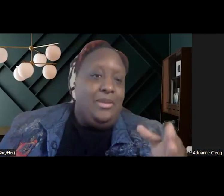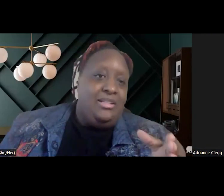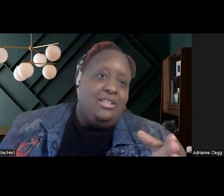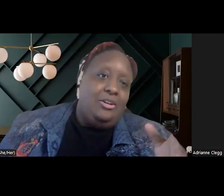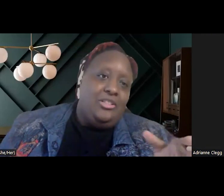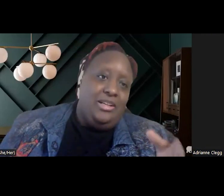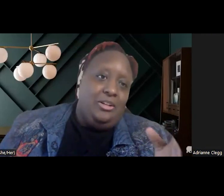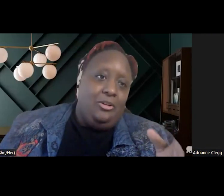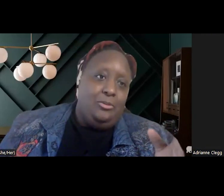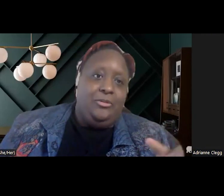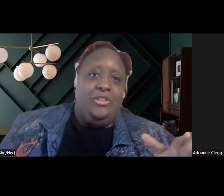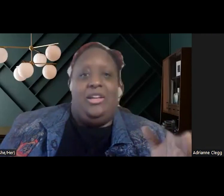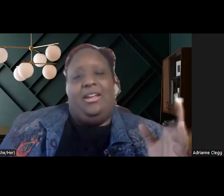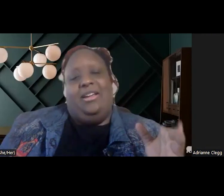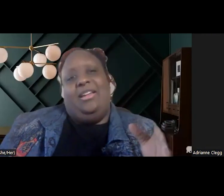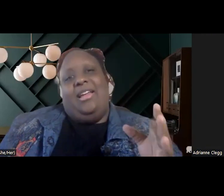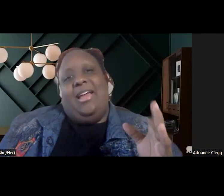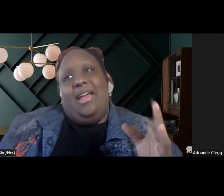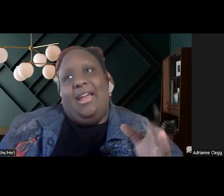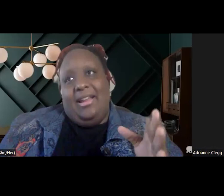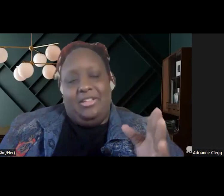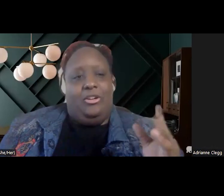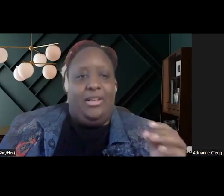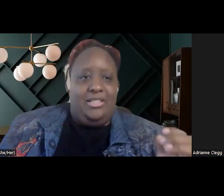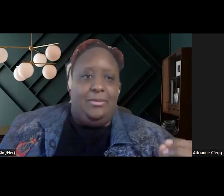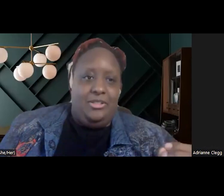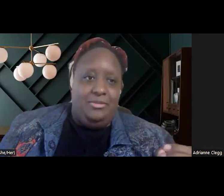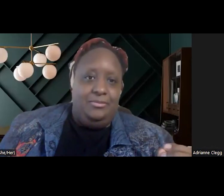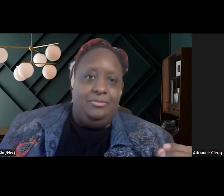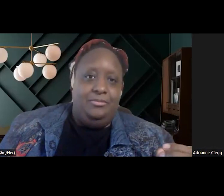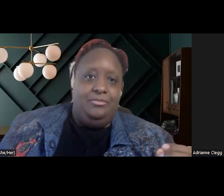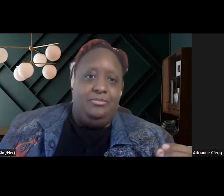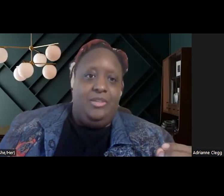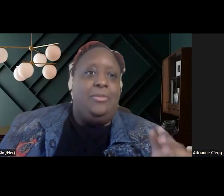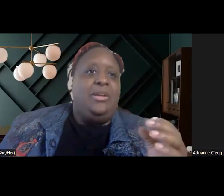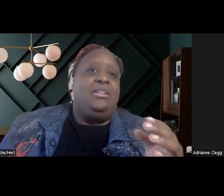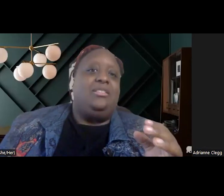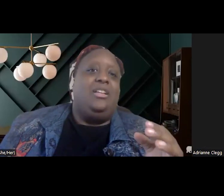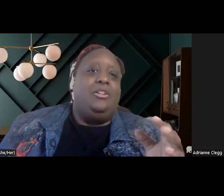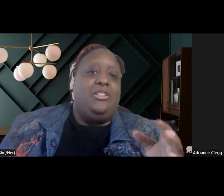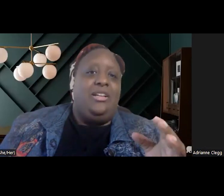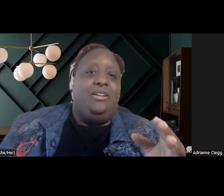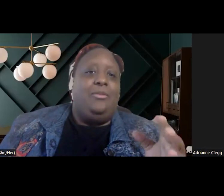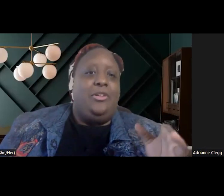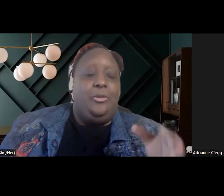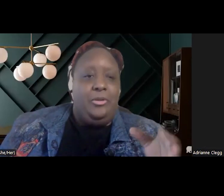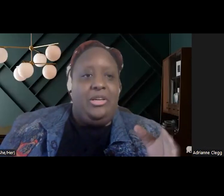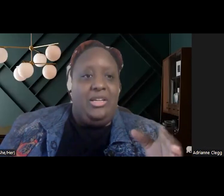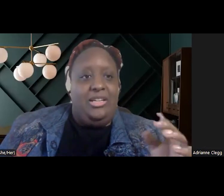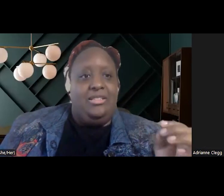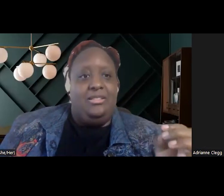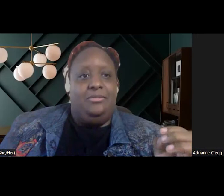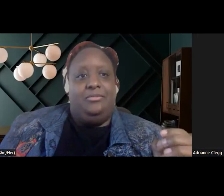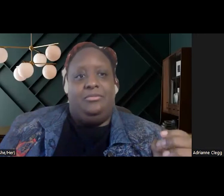And that means understanding your own privilege and internalized ableism. It means understanding what your